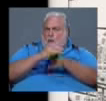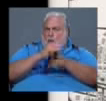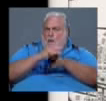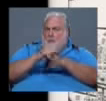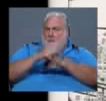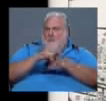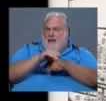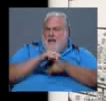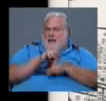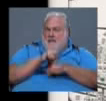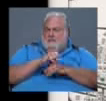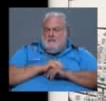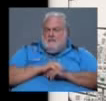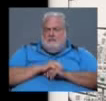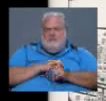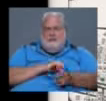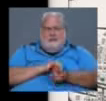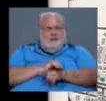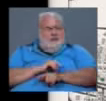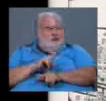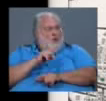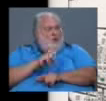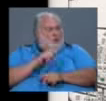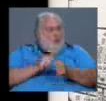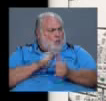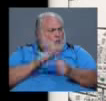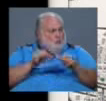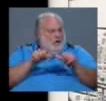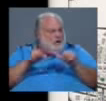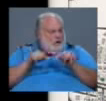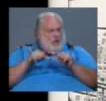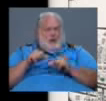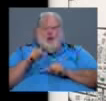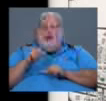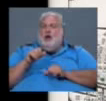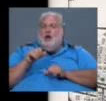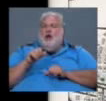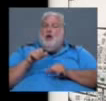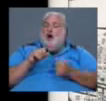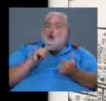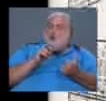Which OS areas are you talking about? Track 7. Track 7.